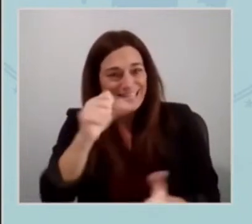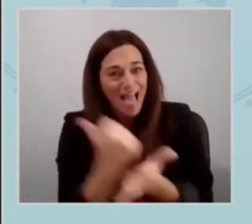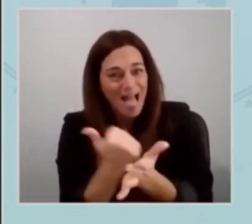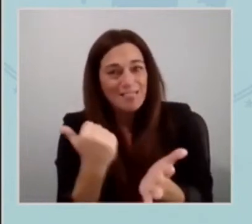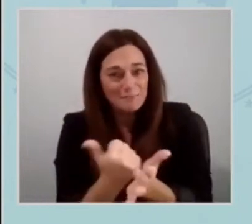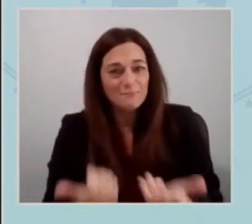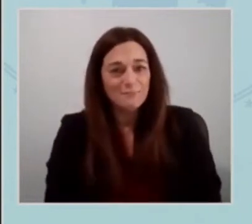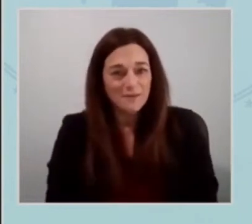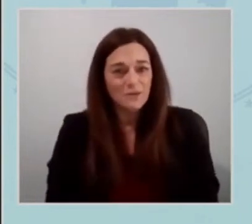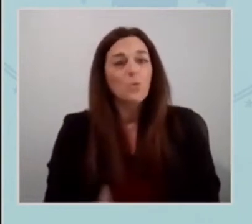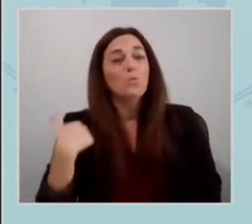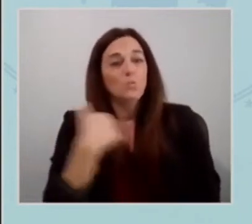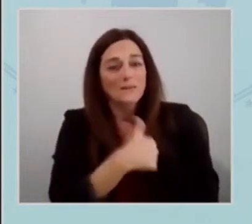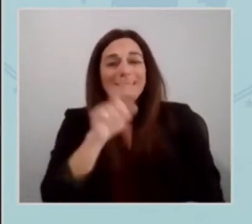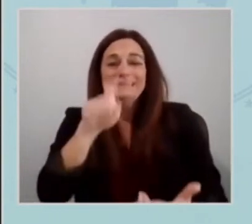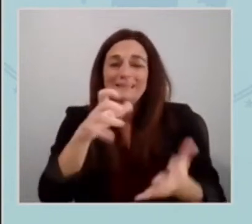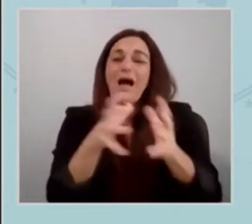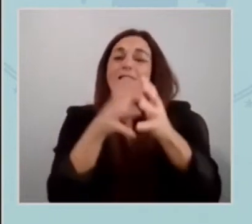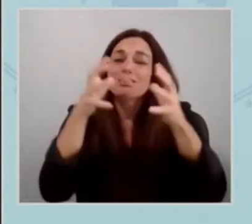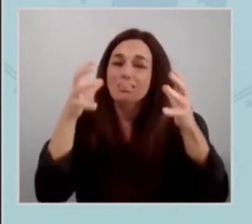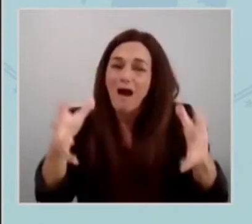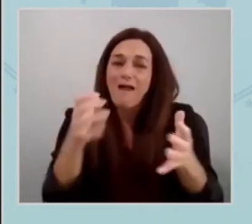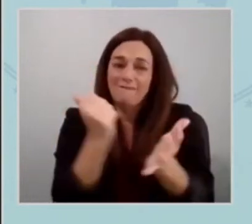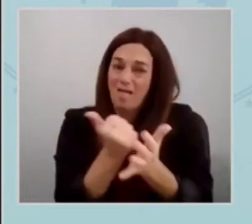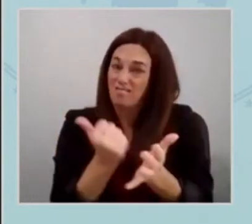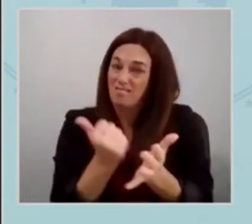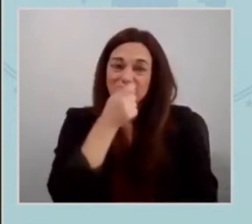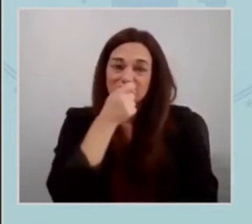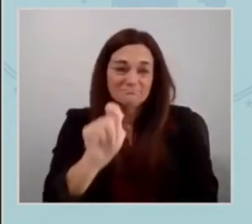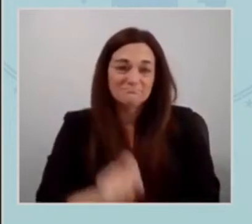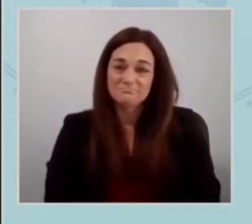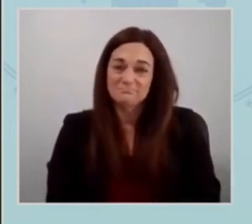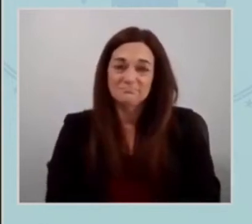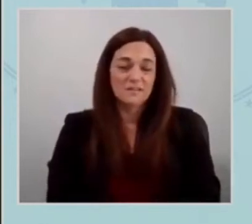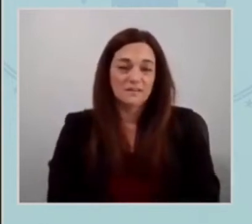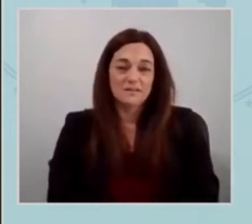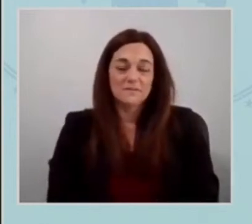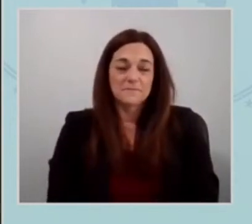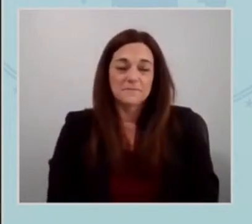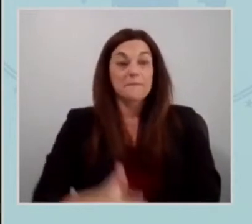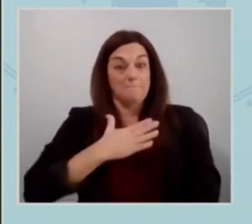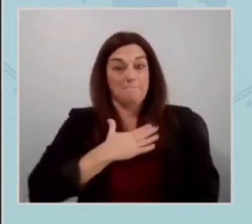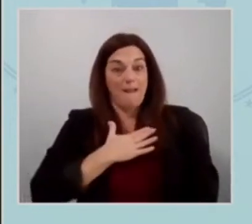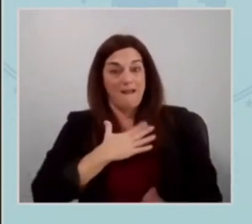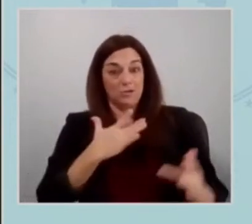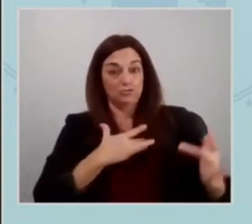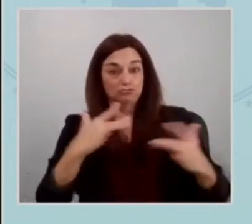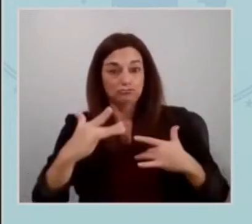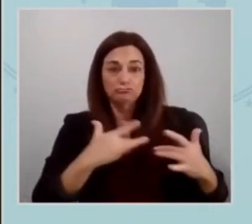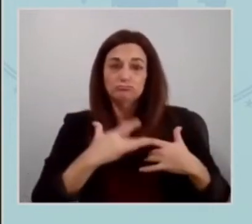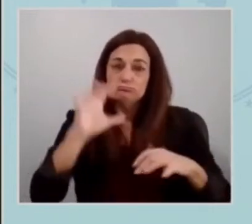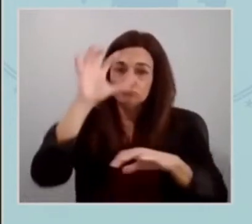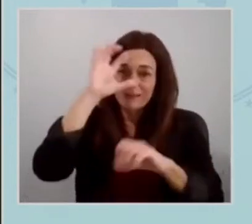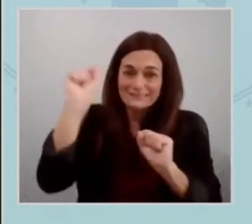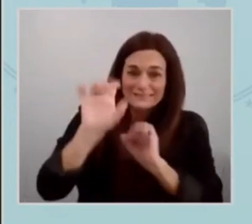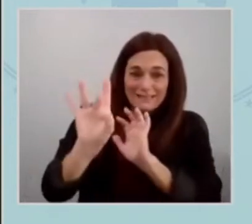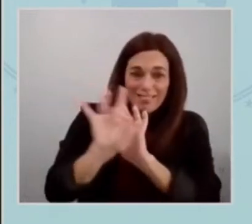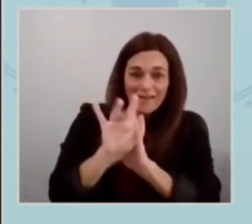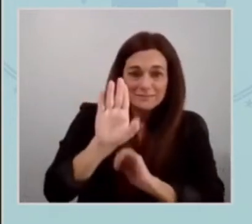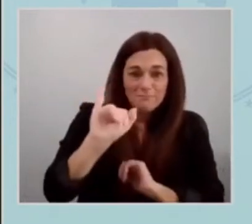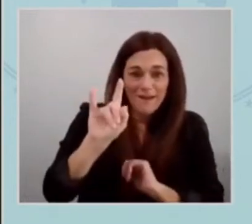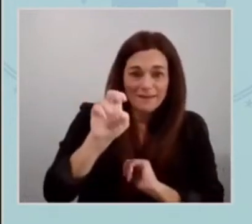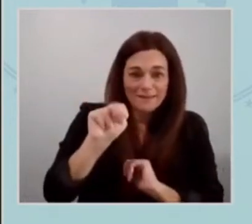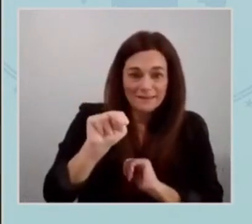very important, but we need help. We need a lot of help. We need a lot of help. So my